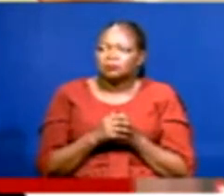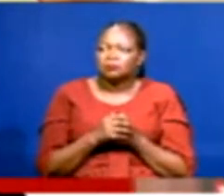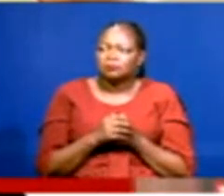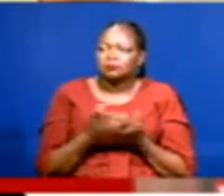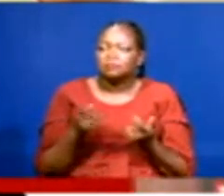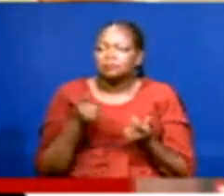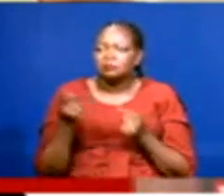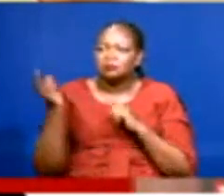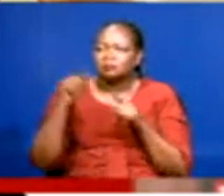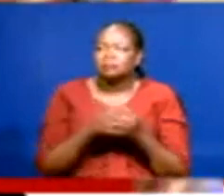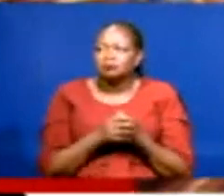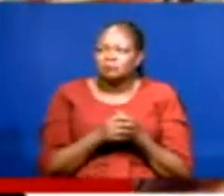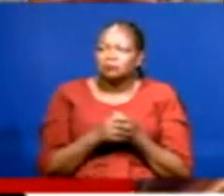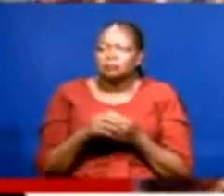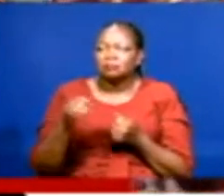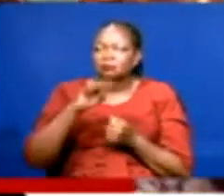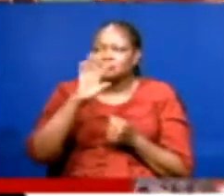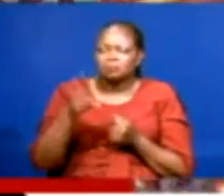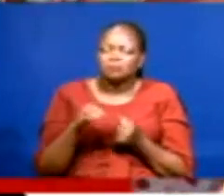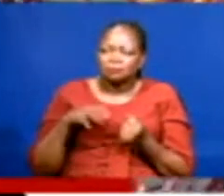tunakuja tukiwa hivi African women.